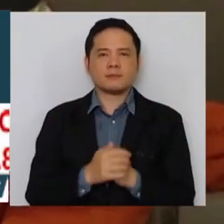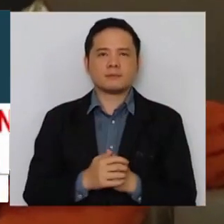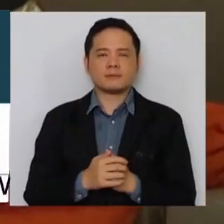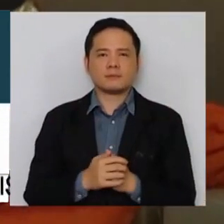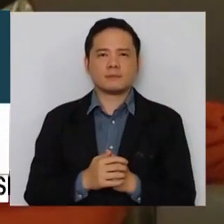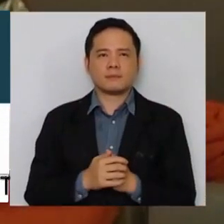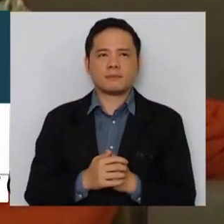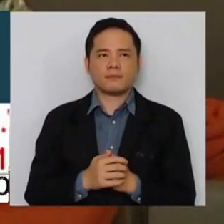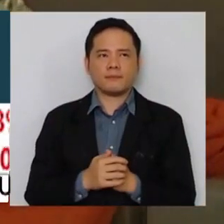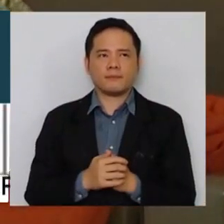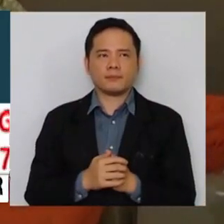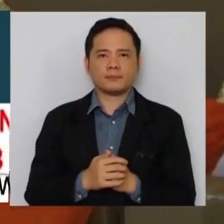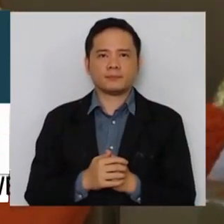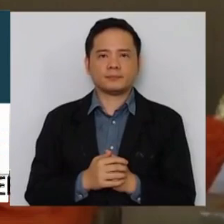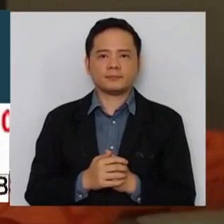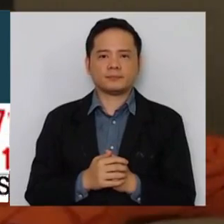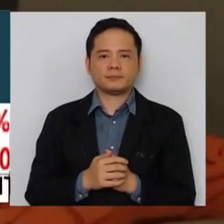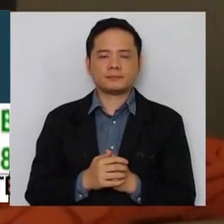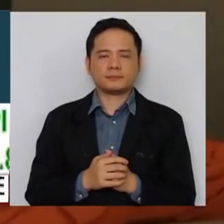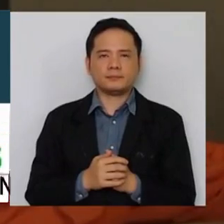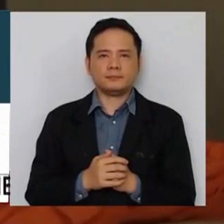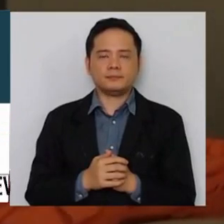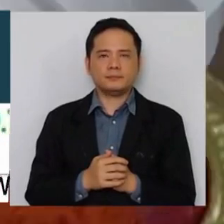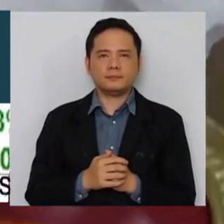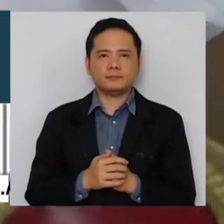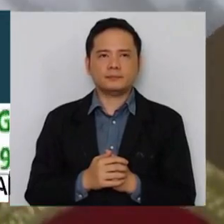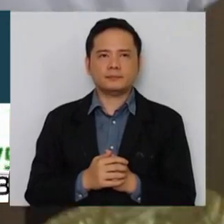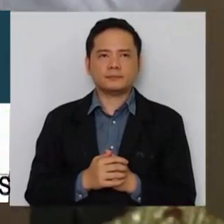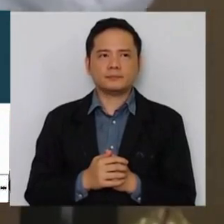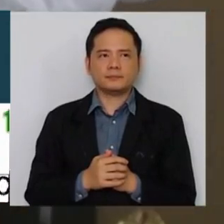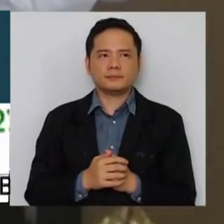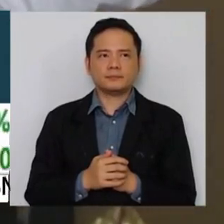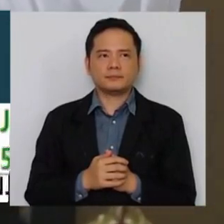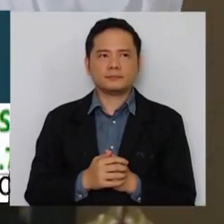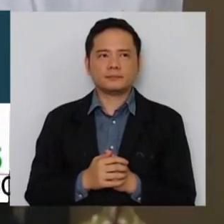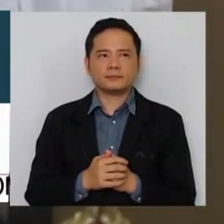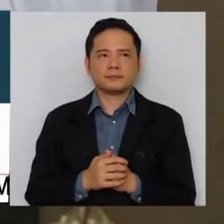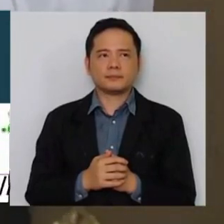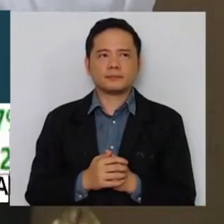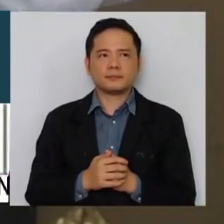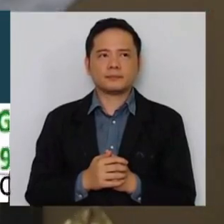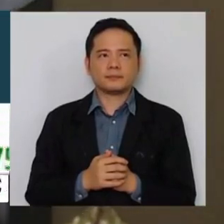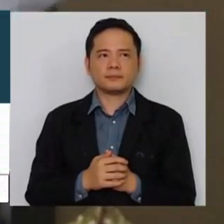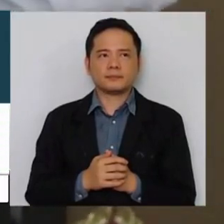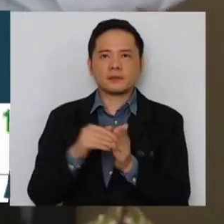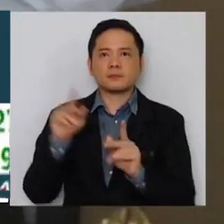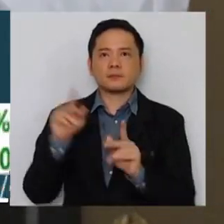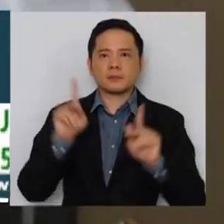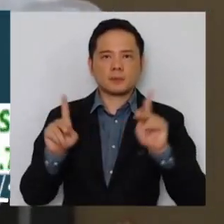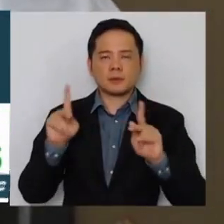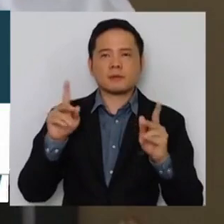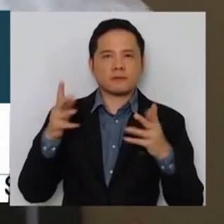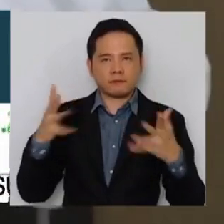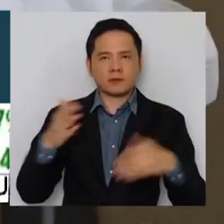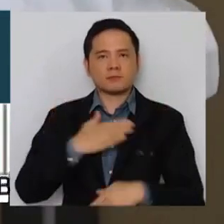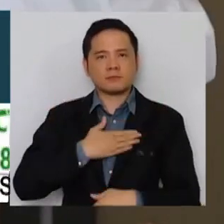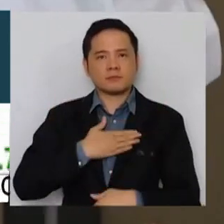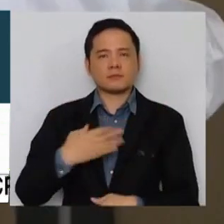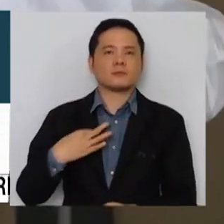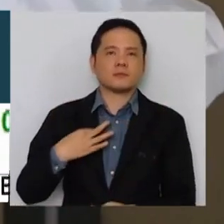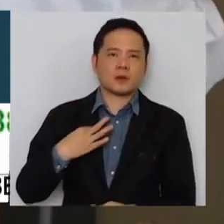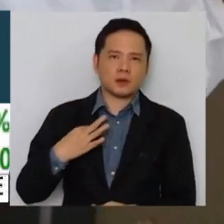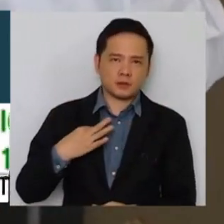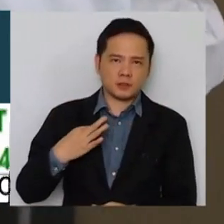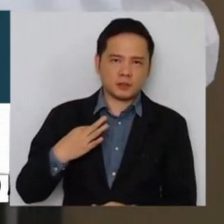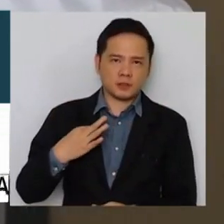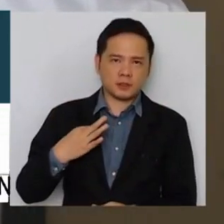in just over a month. He is one of thousands of ordinary people who have pitched in to help Thailand out of its worst